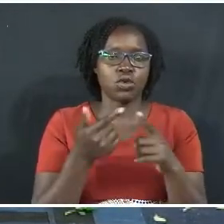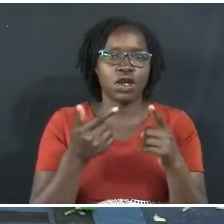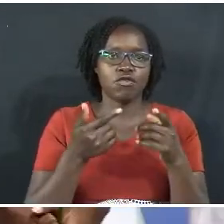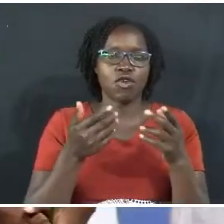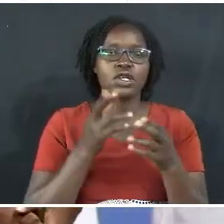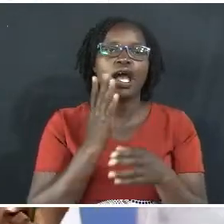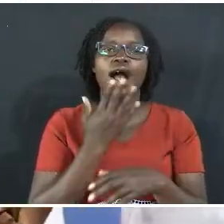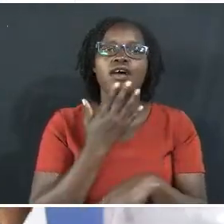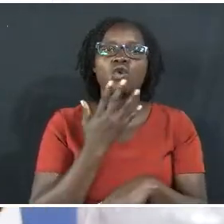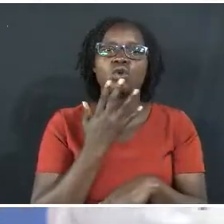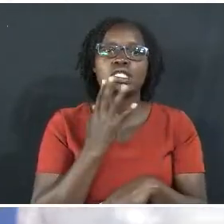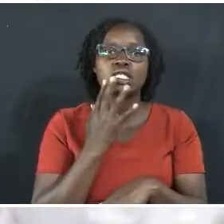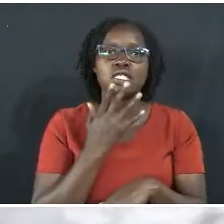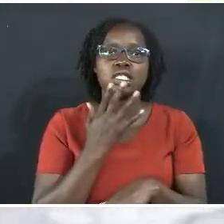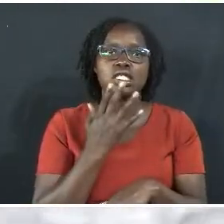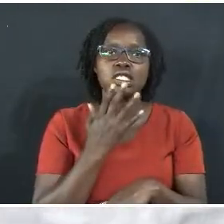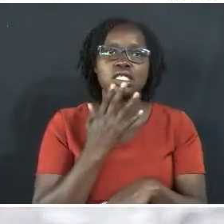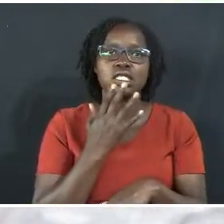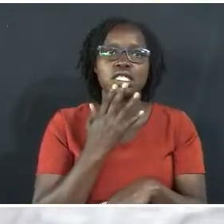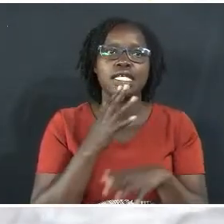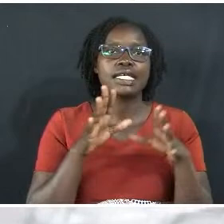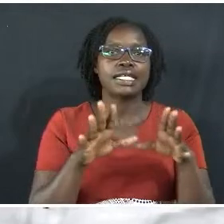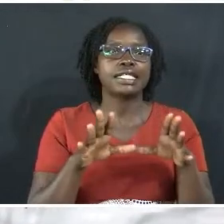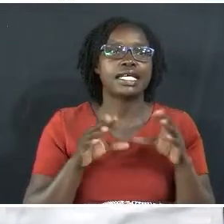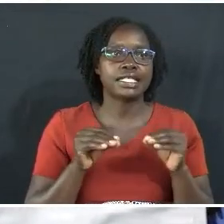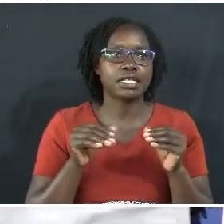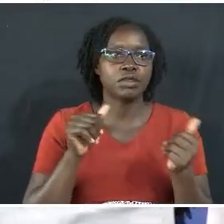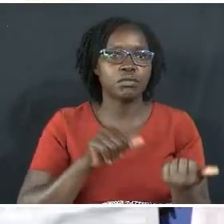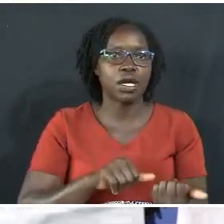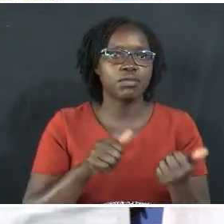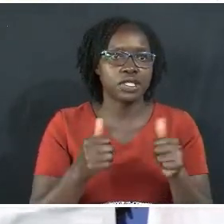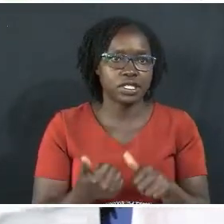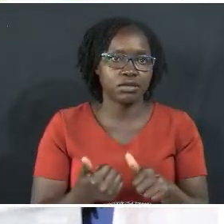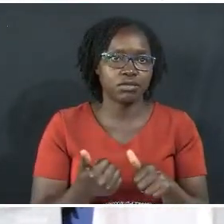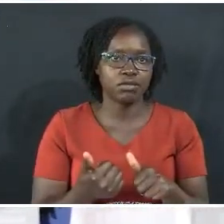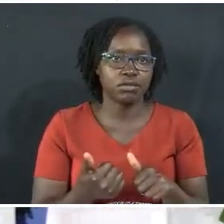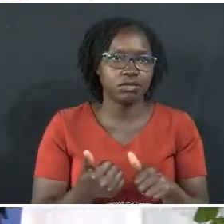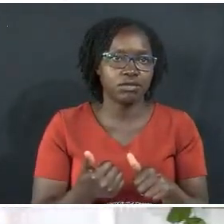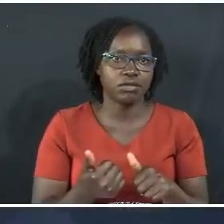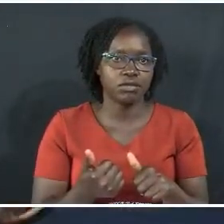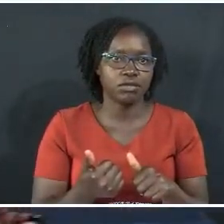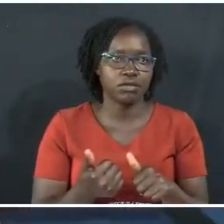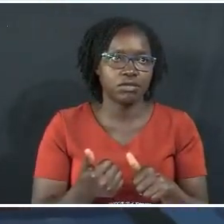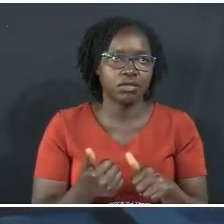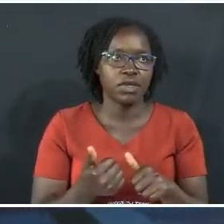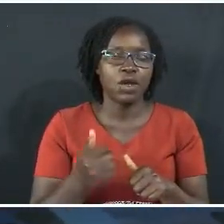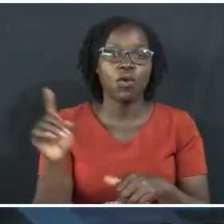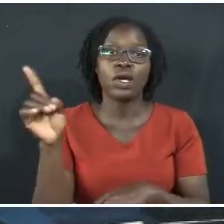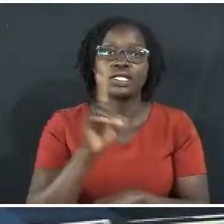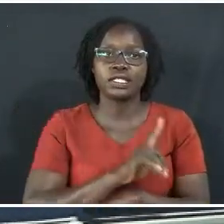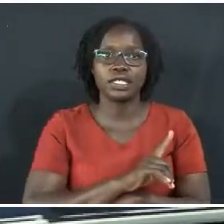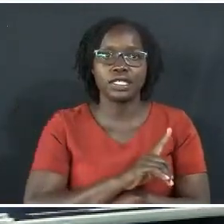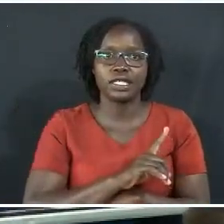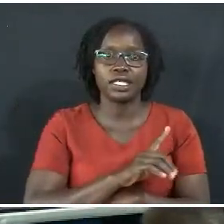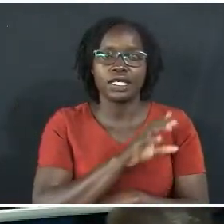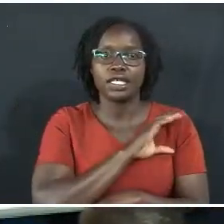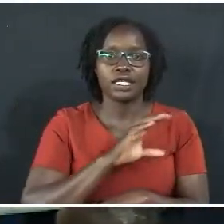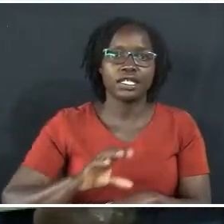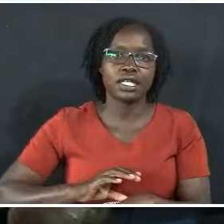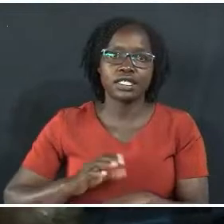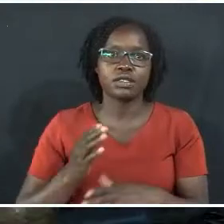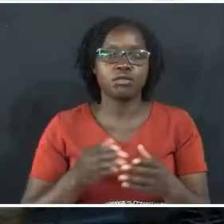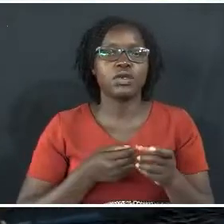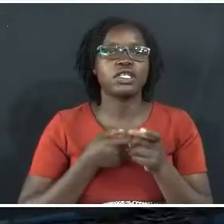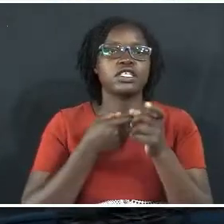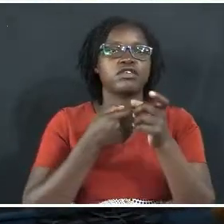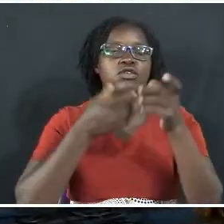rose in accepting baptism, that one day Christ may